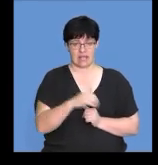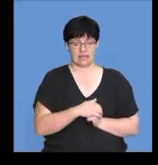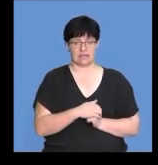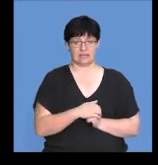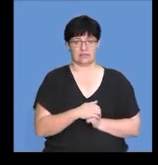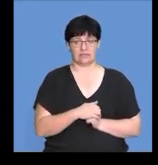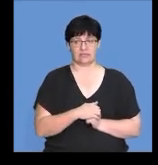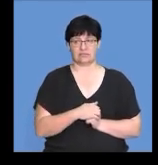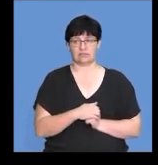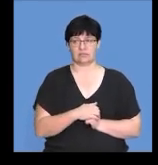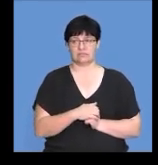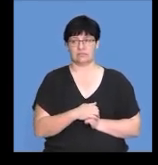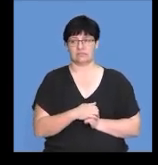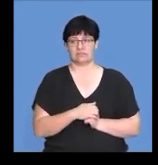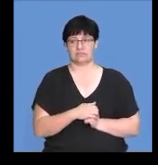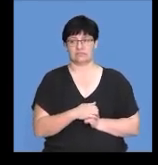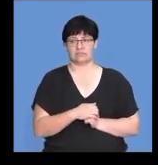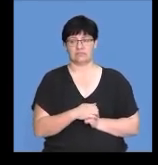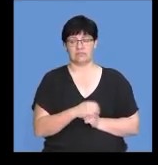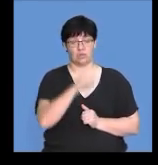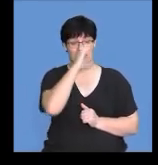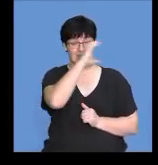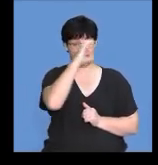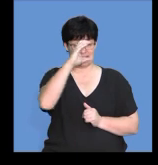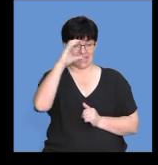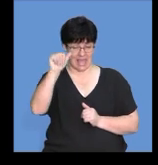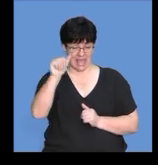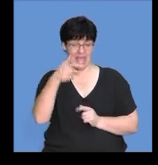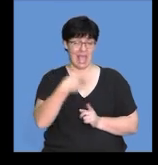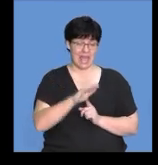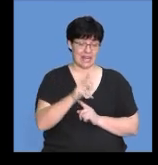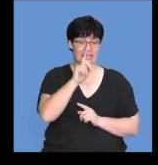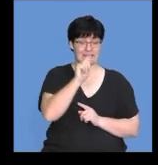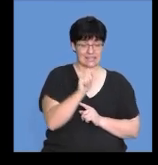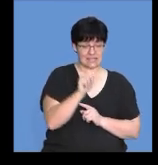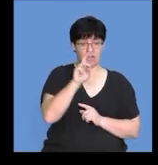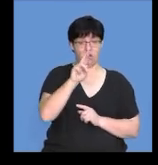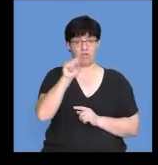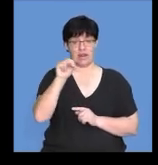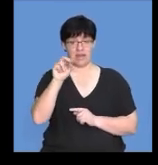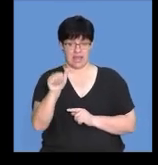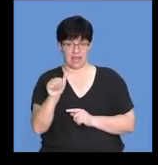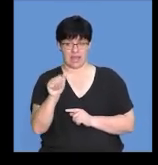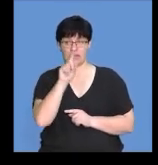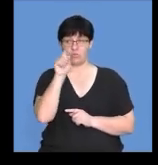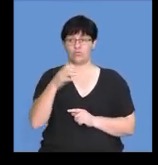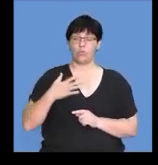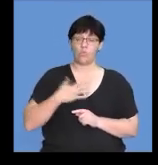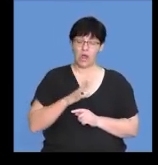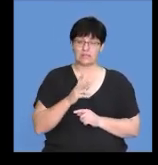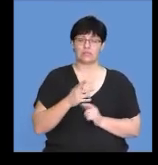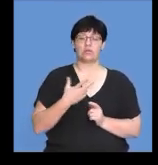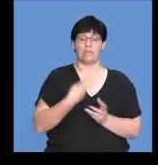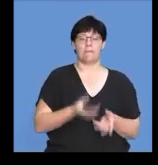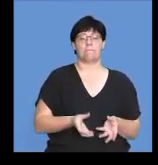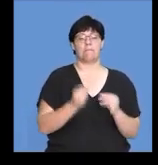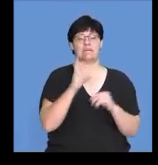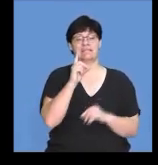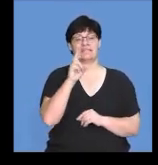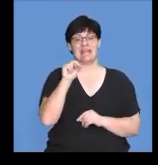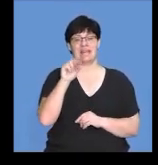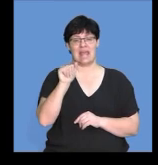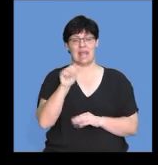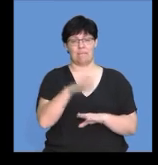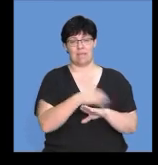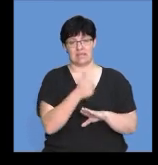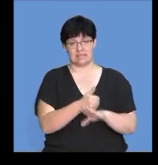if it's CCA and if that is tRNA, okay, the question wants us to get the DNA base. So